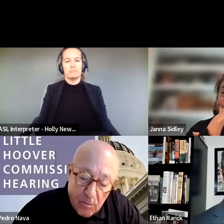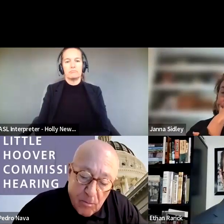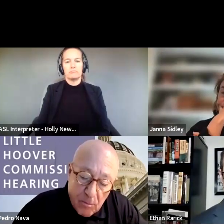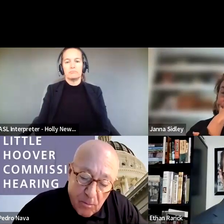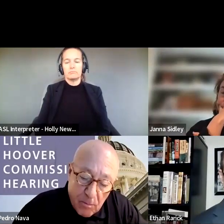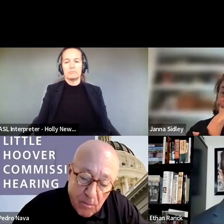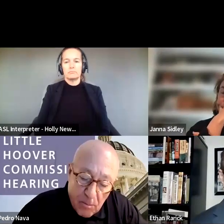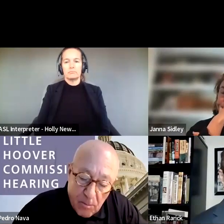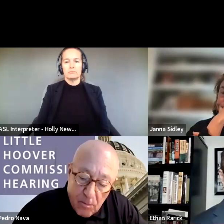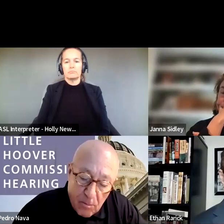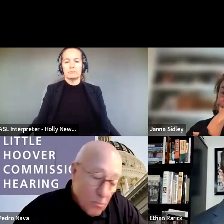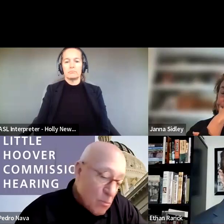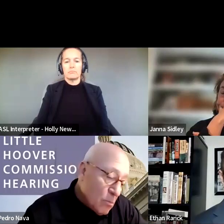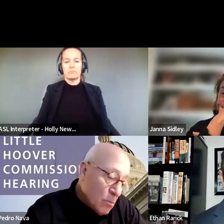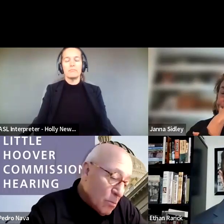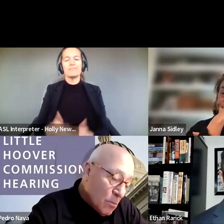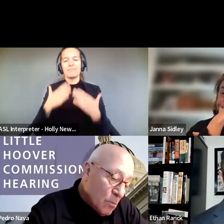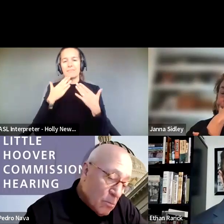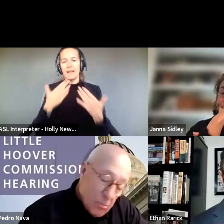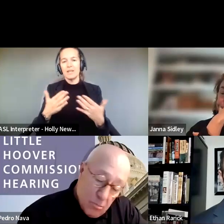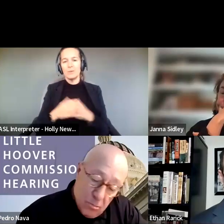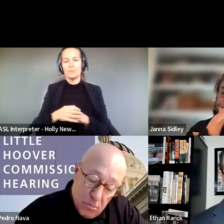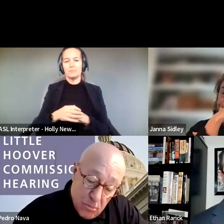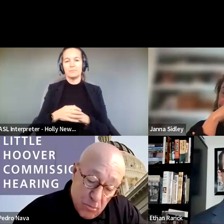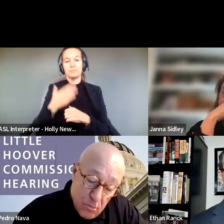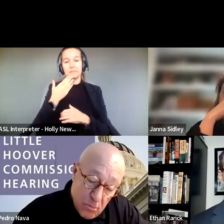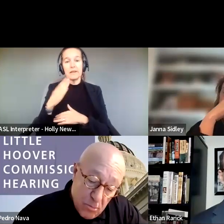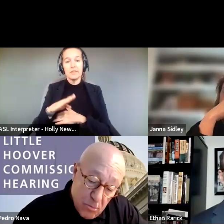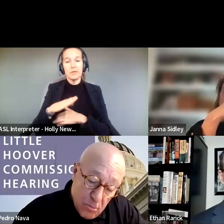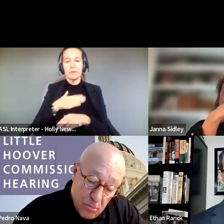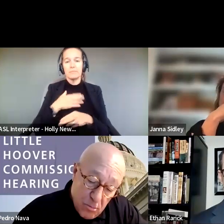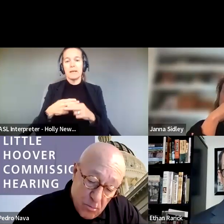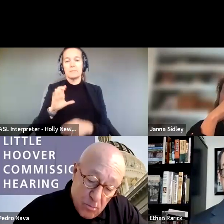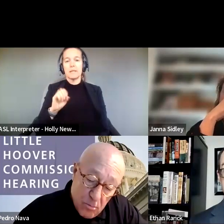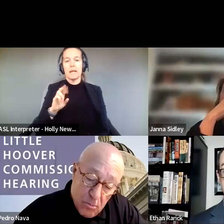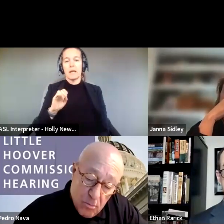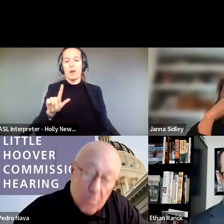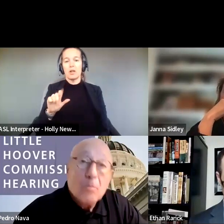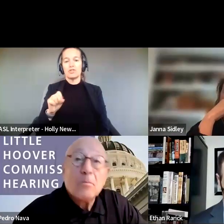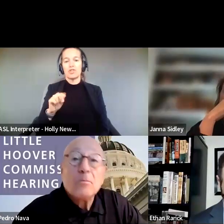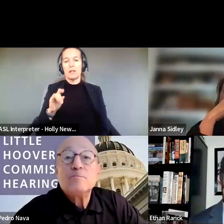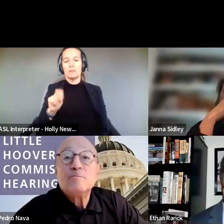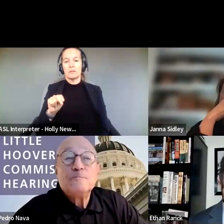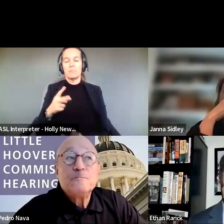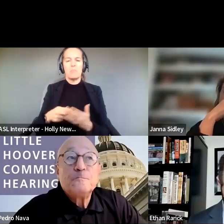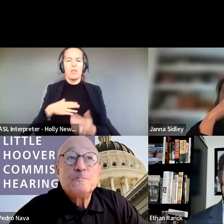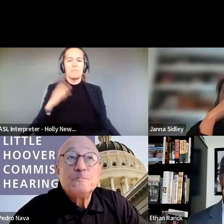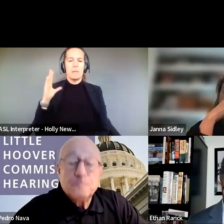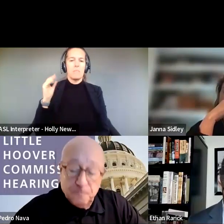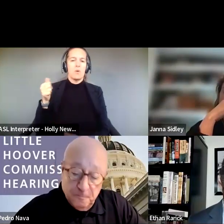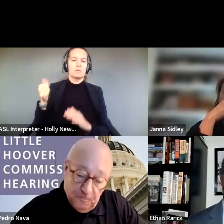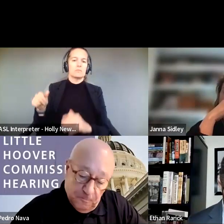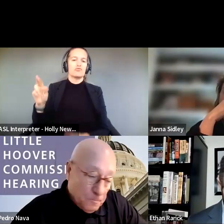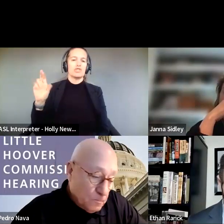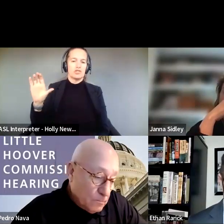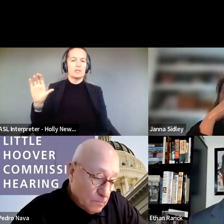yourself. Thank you. Good afternoon. My name is Carol Shelton, and both of my boys are served by the regional